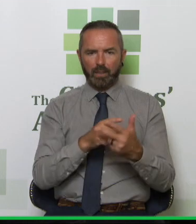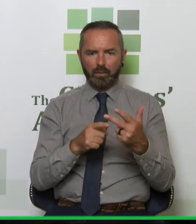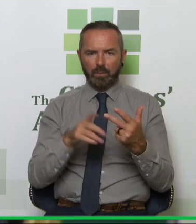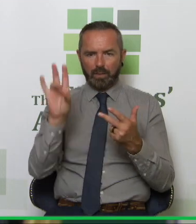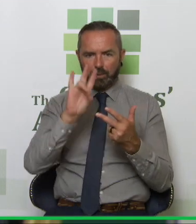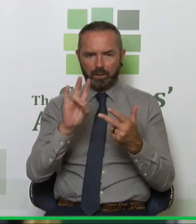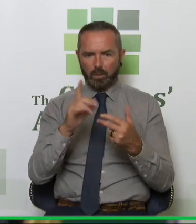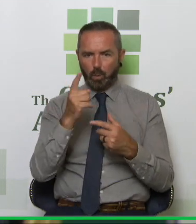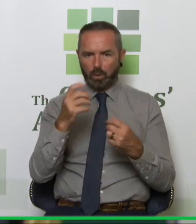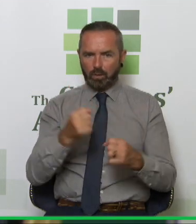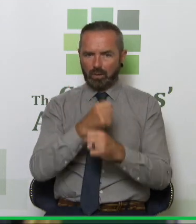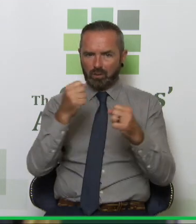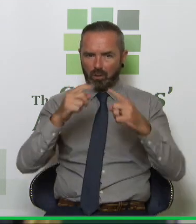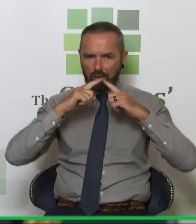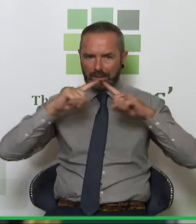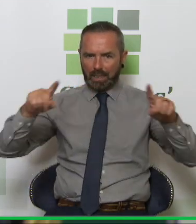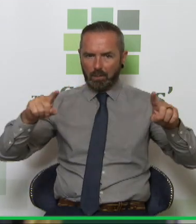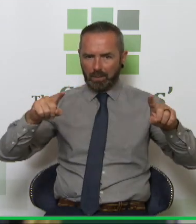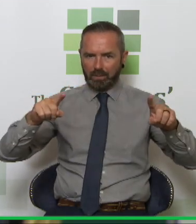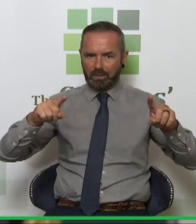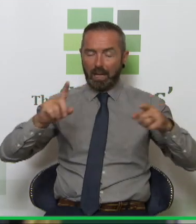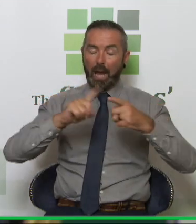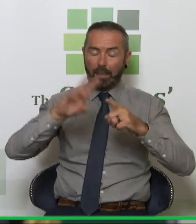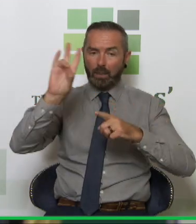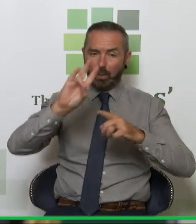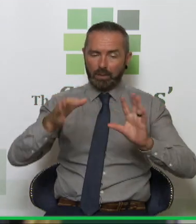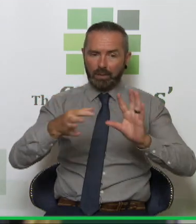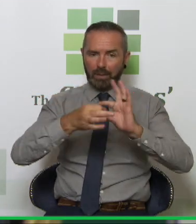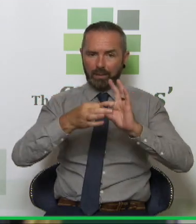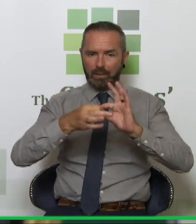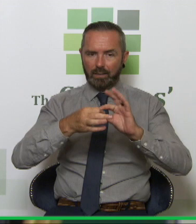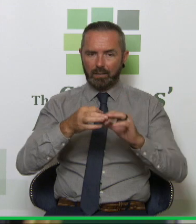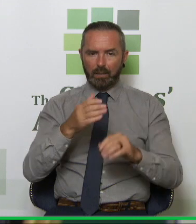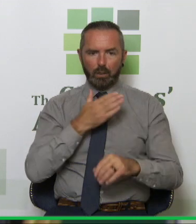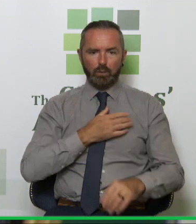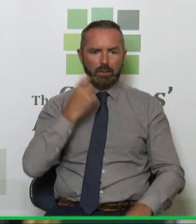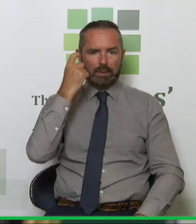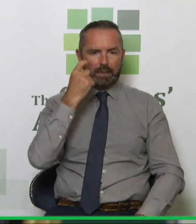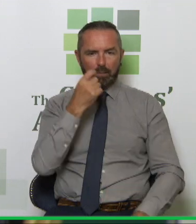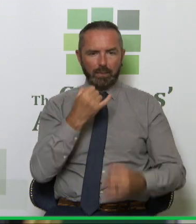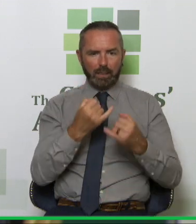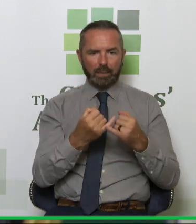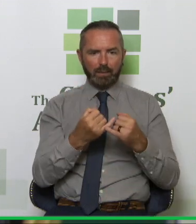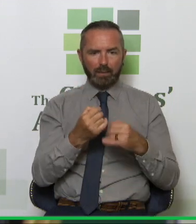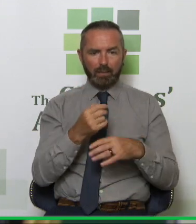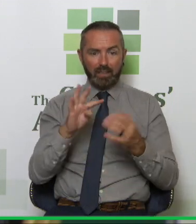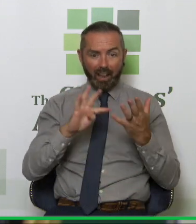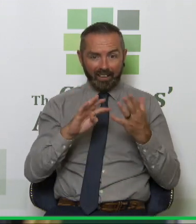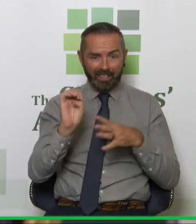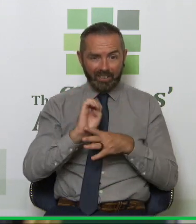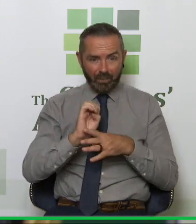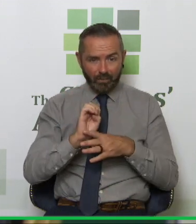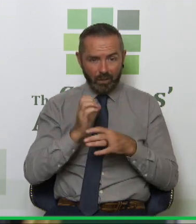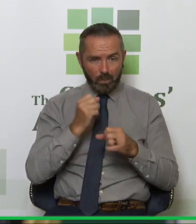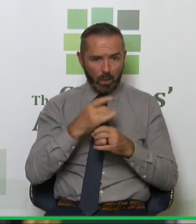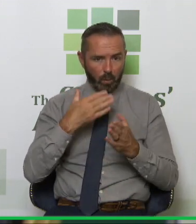very strong statement, I think more than a question, as much as a question. Rebecca saying it just doesn't seem like 9 on the scale of what we've heard,